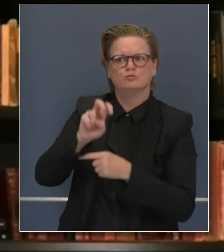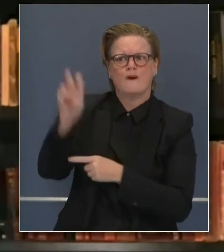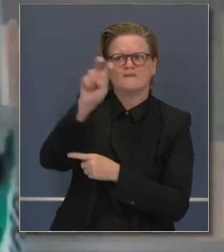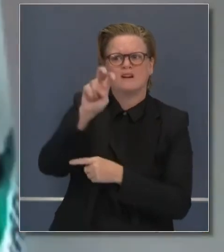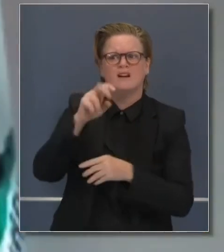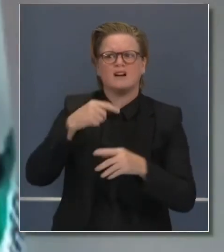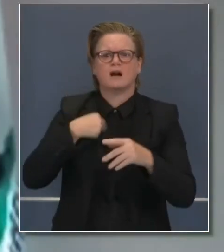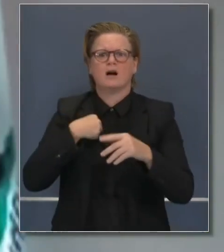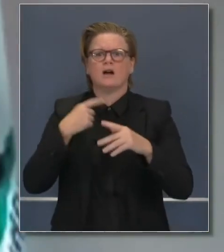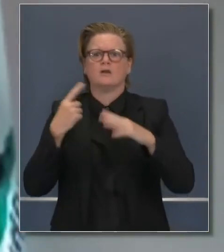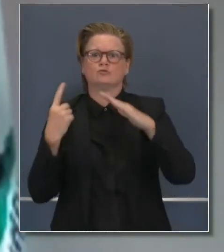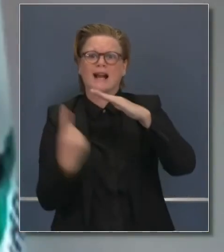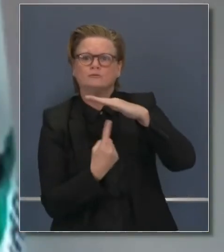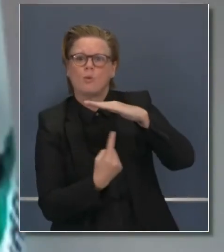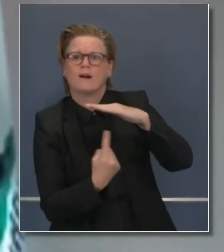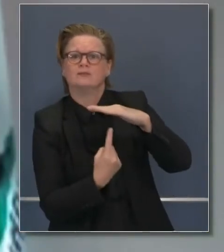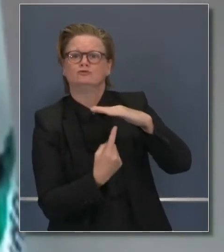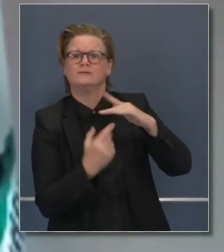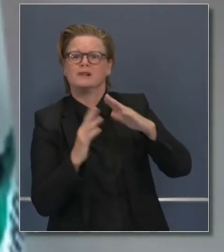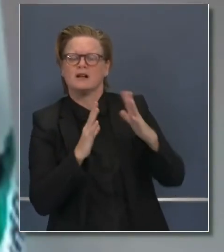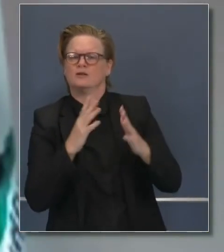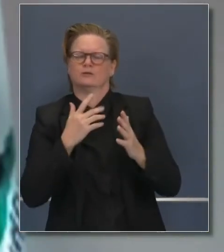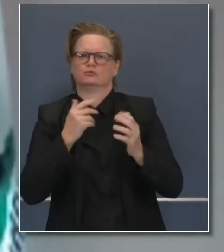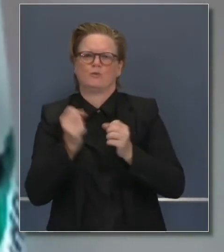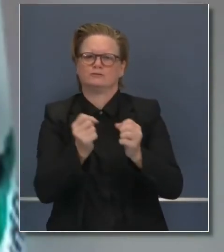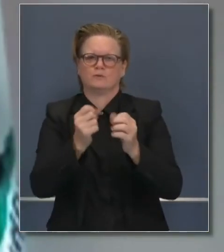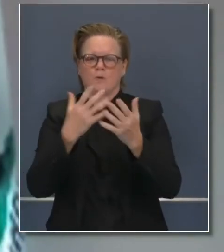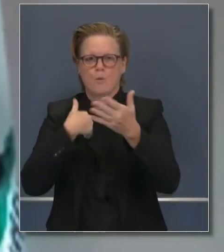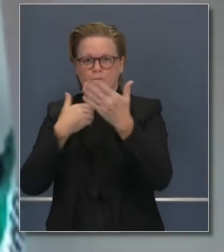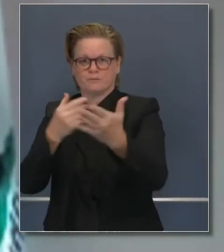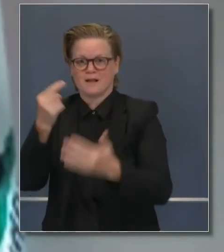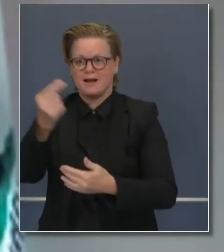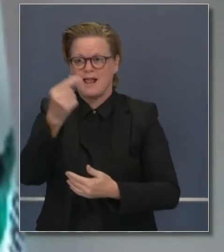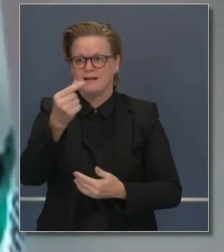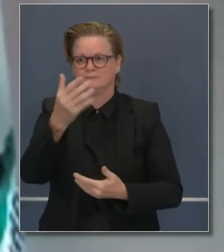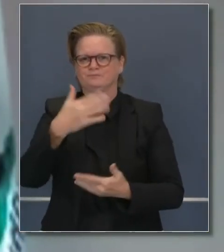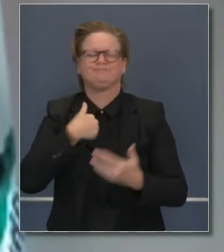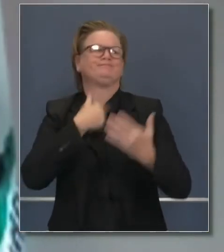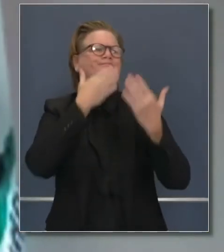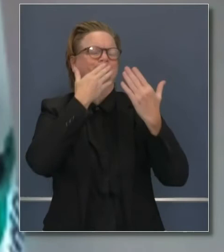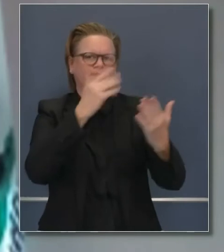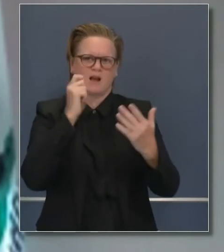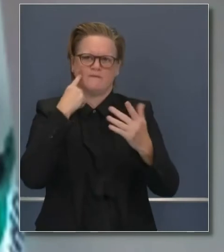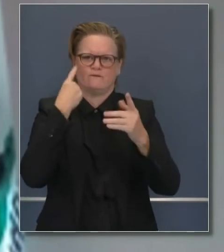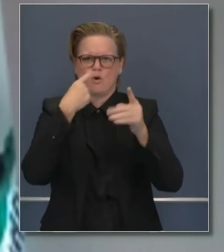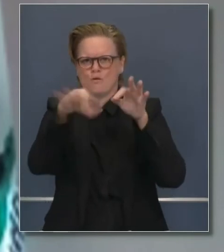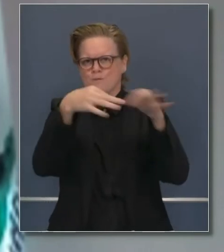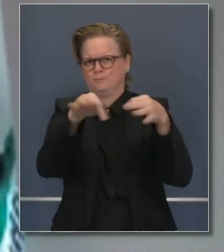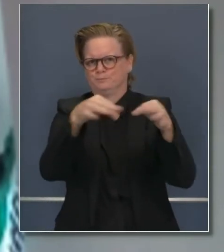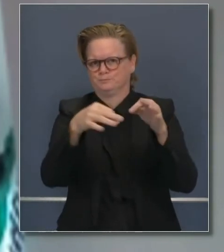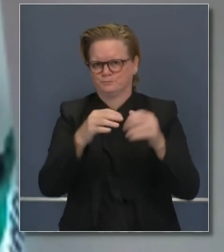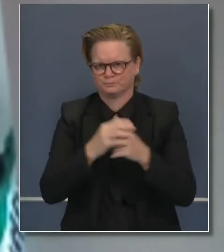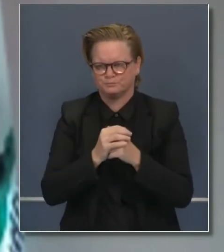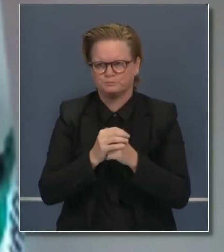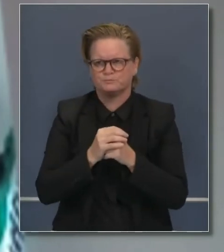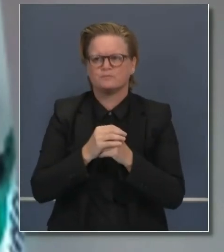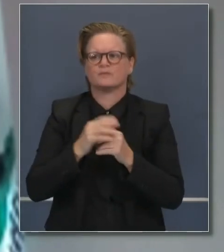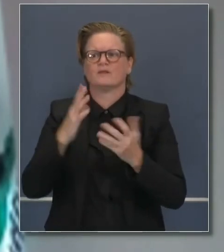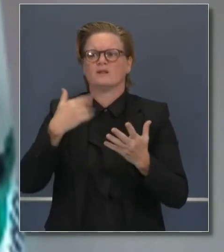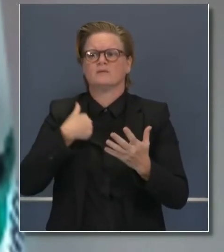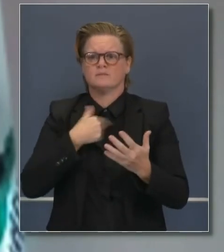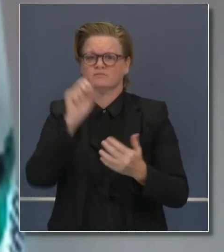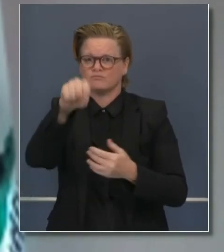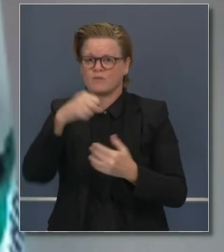Yes, thank you, Governor, and thanks for the important question. We have had a travel advisory since really a little